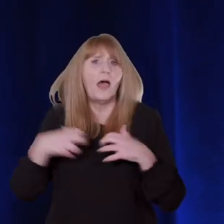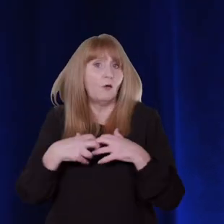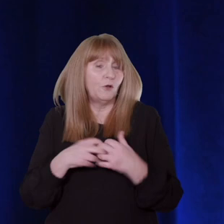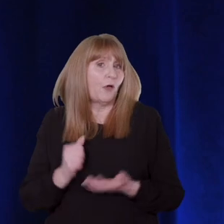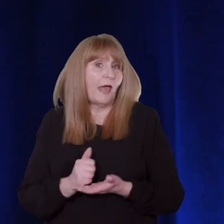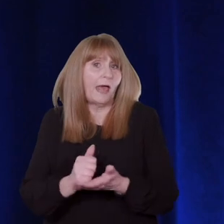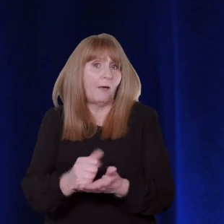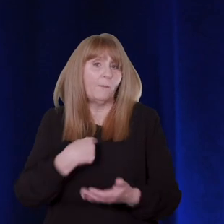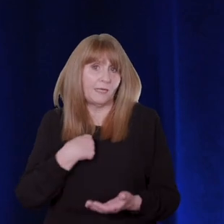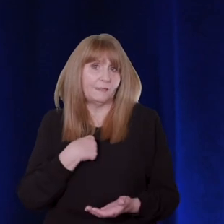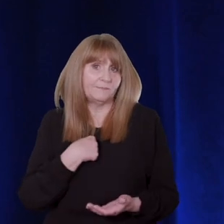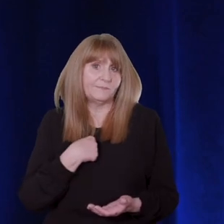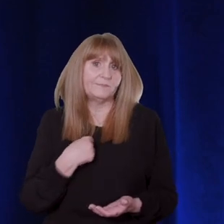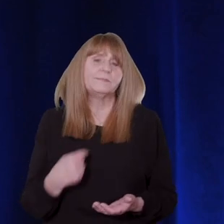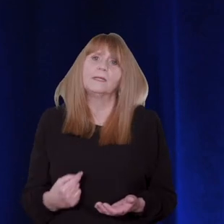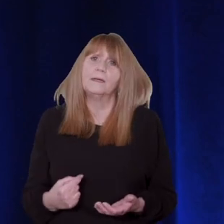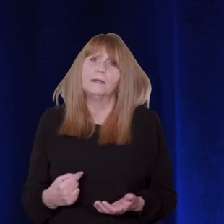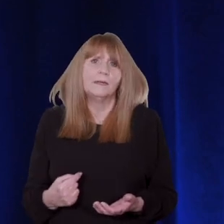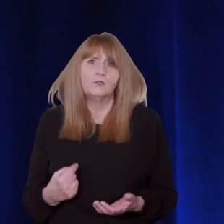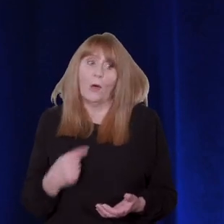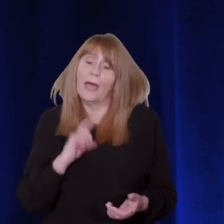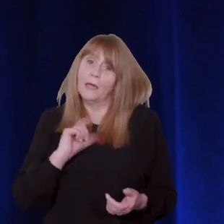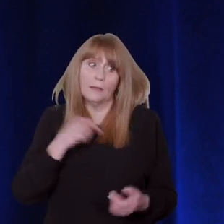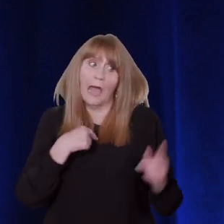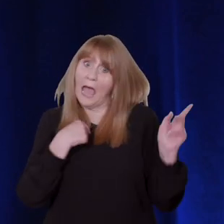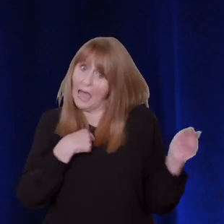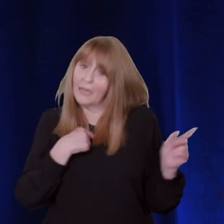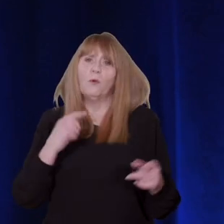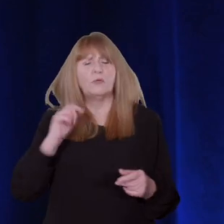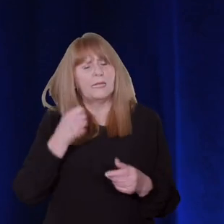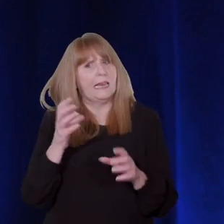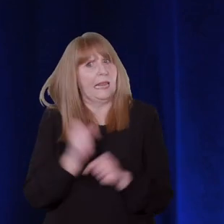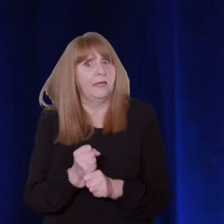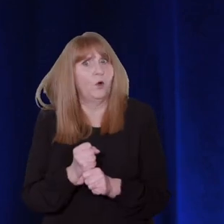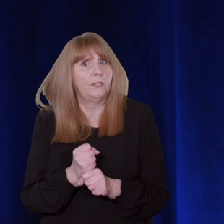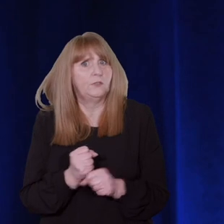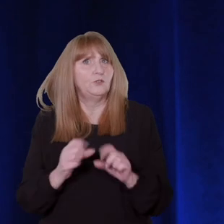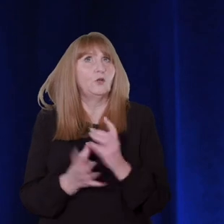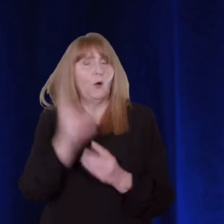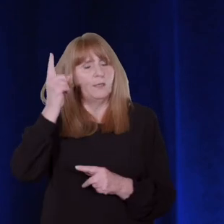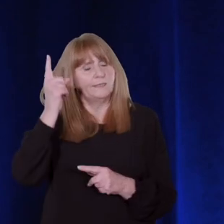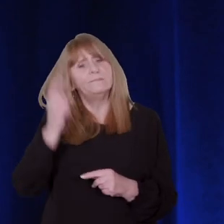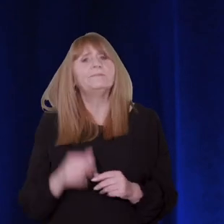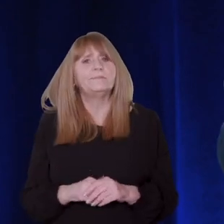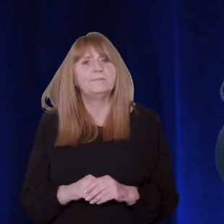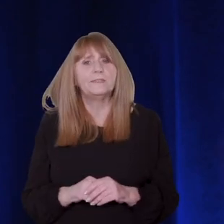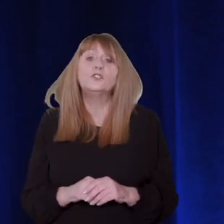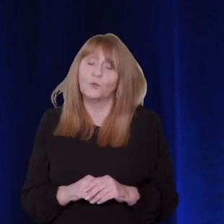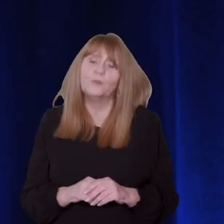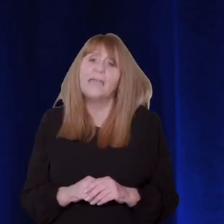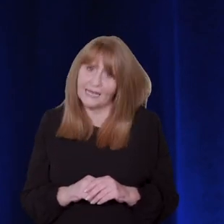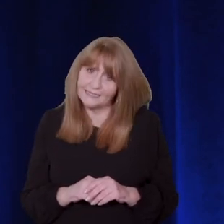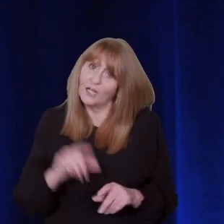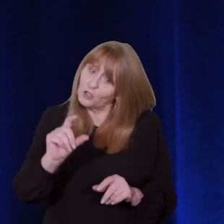him, hanging on to him to receive that inspiration. So yeah, choose life. Jesus is our life, and the